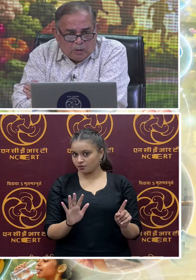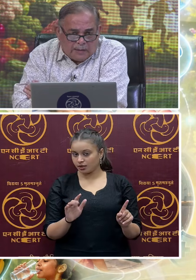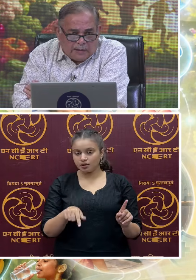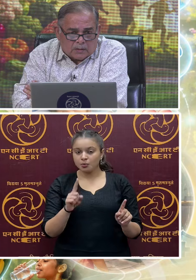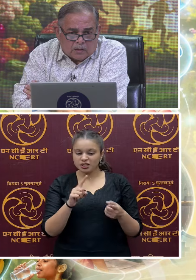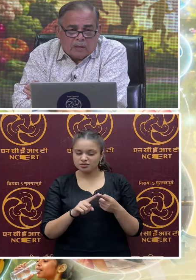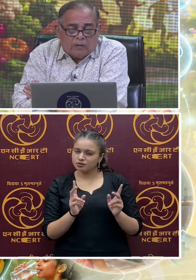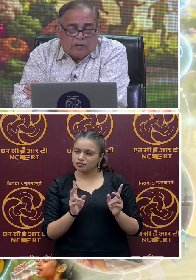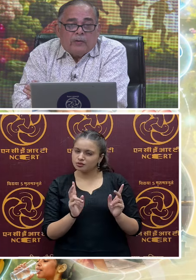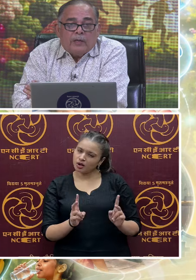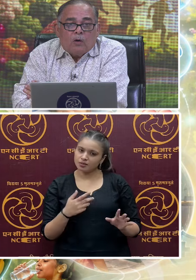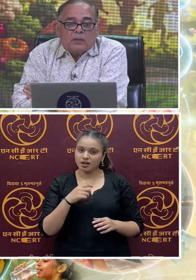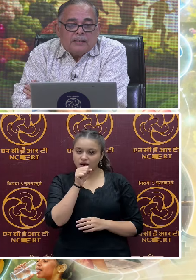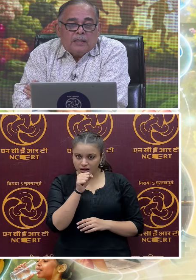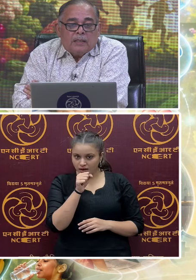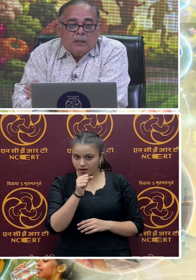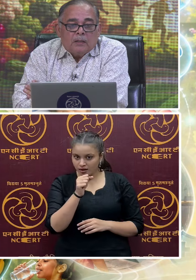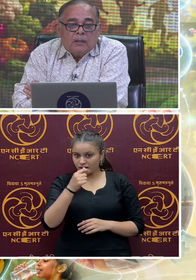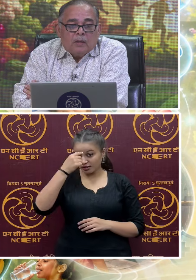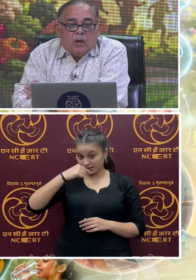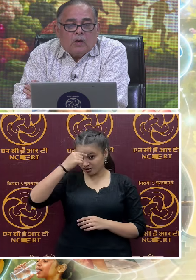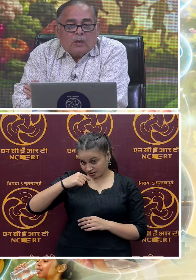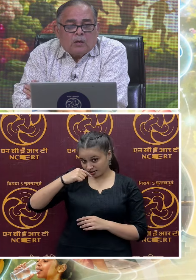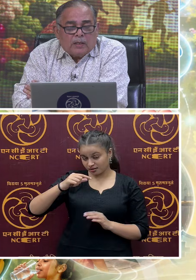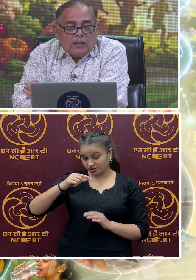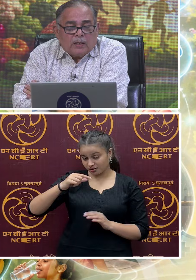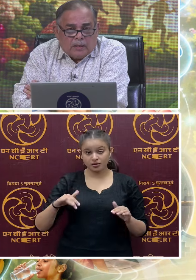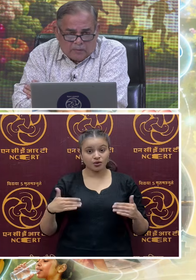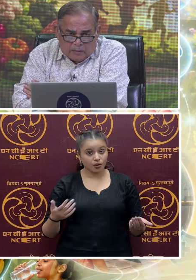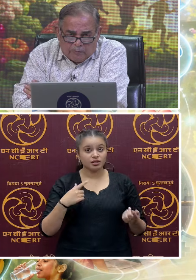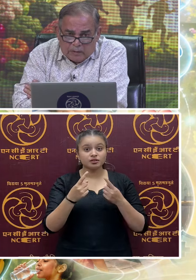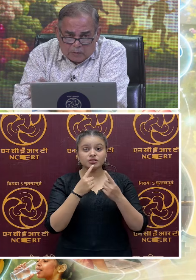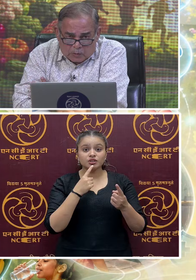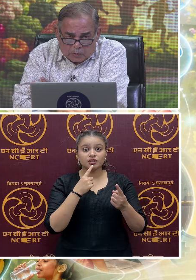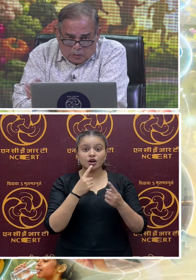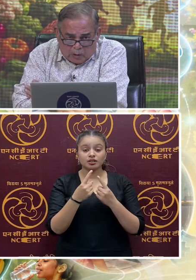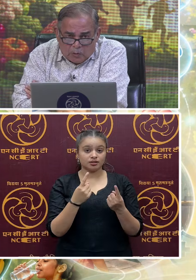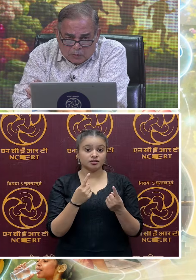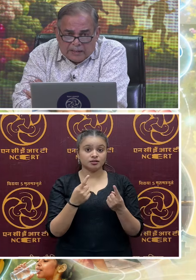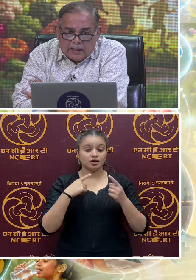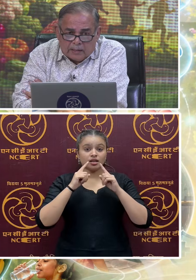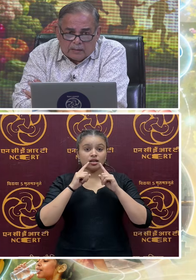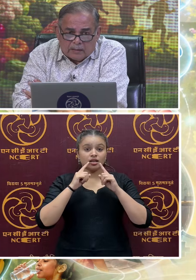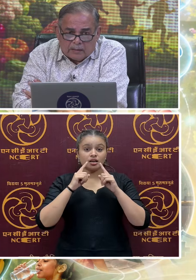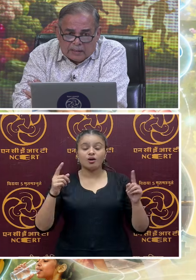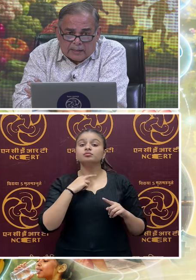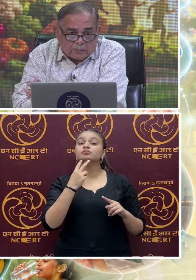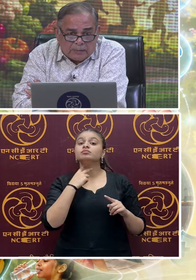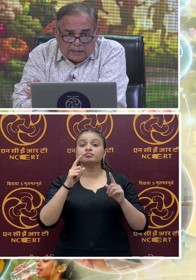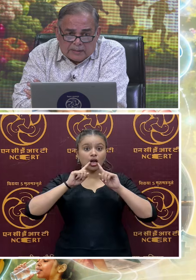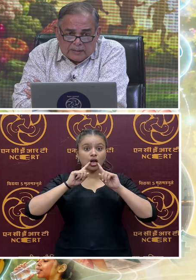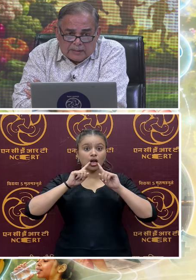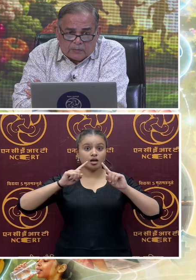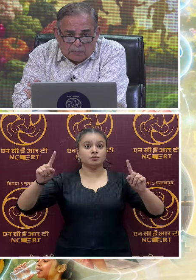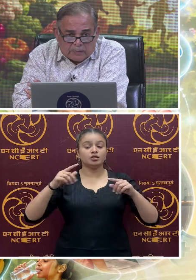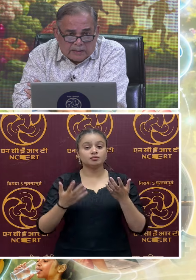most common is coughing or sneezing or talking. Even loud speaking can transmit